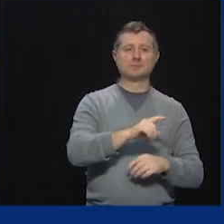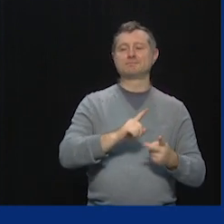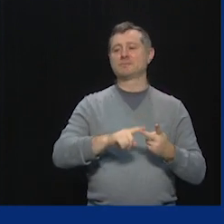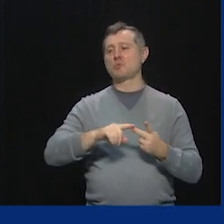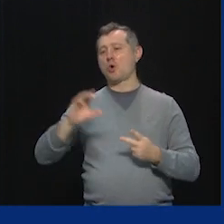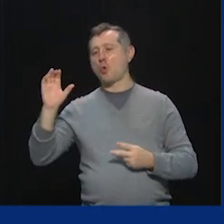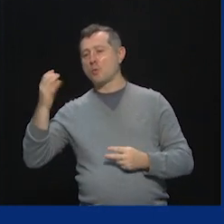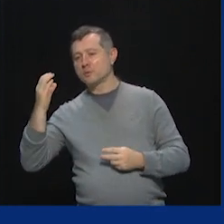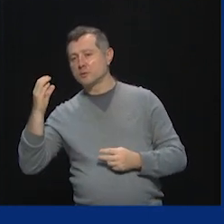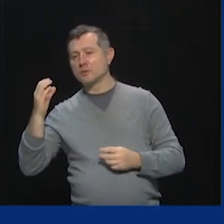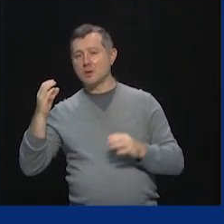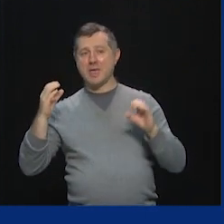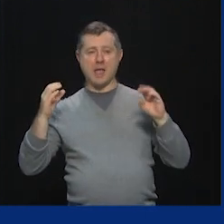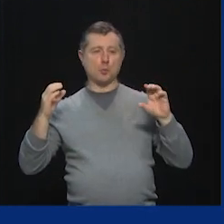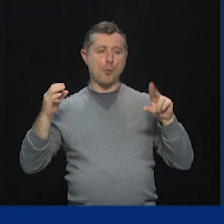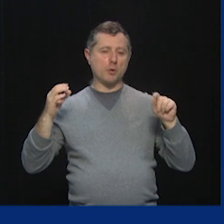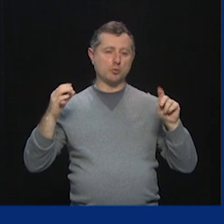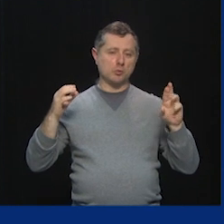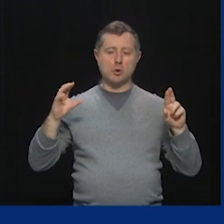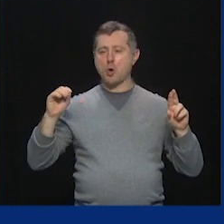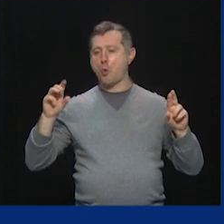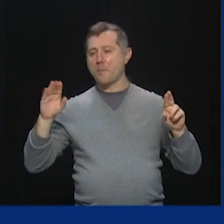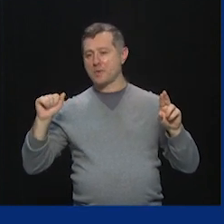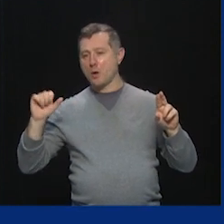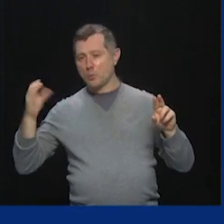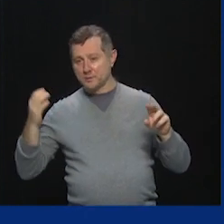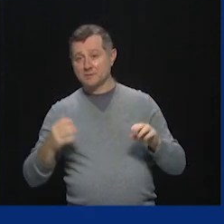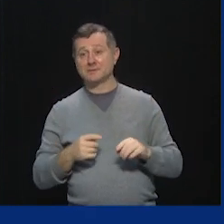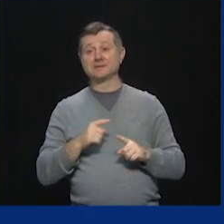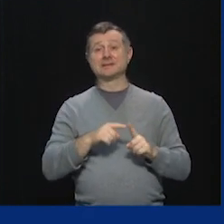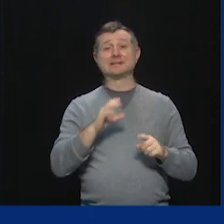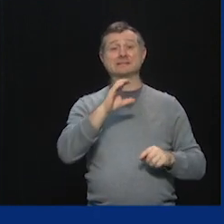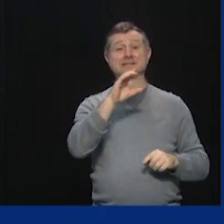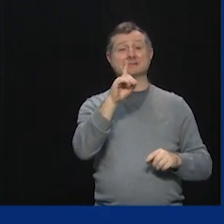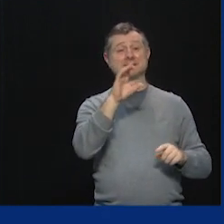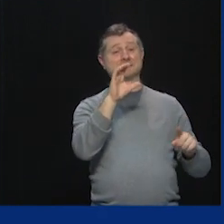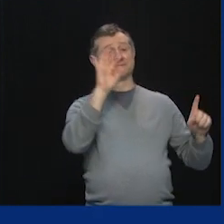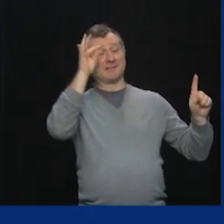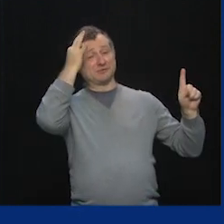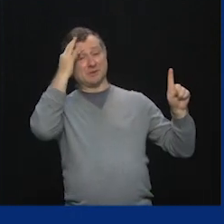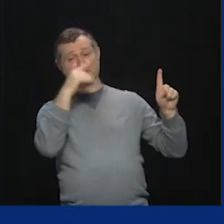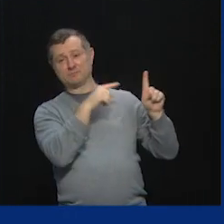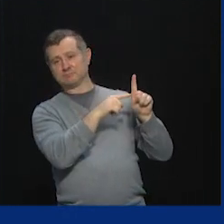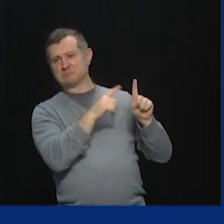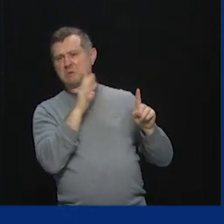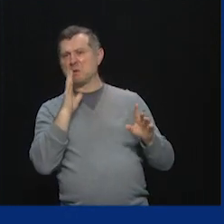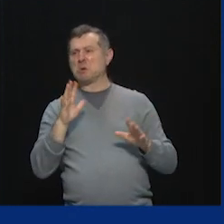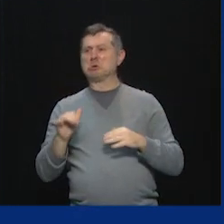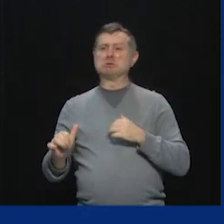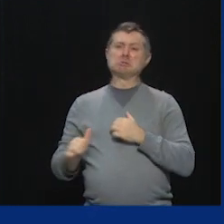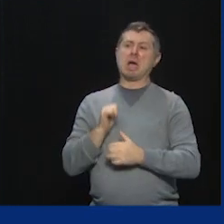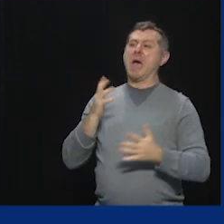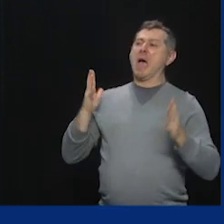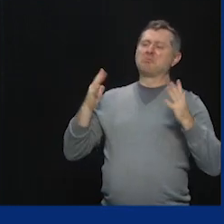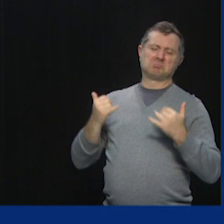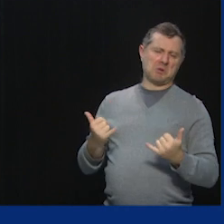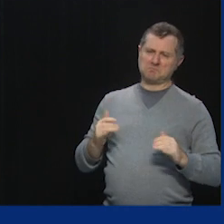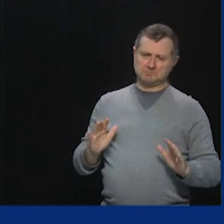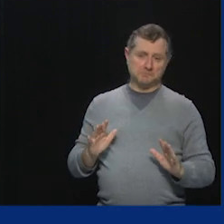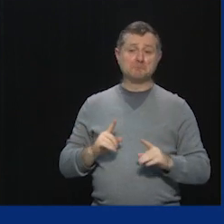they tell us right now it's not an immediate threat. There was some early reports that it might be resistant to vaccines. That has